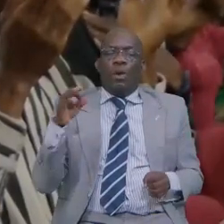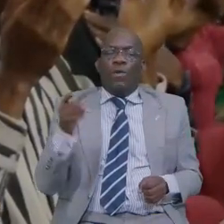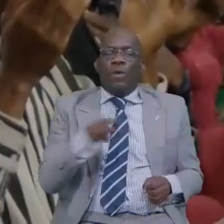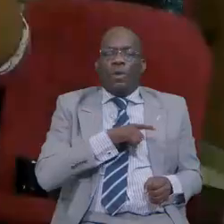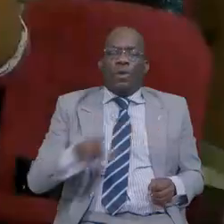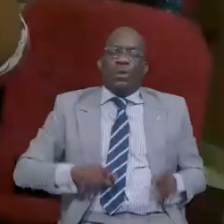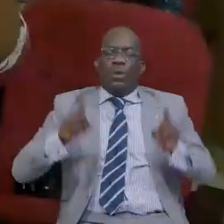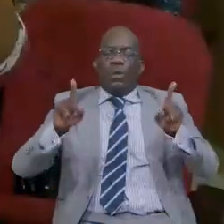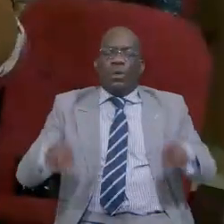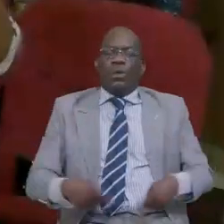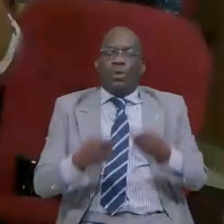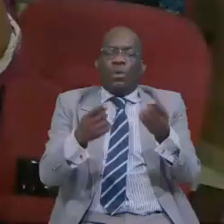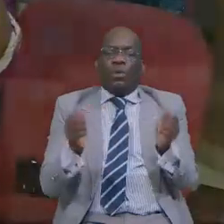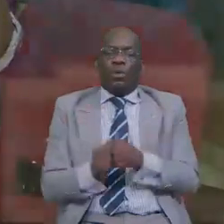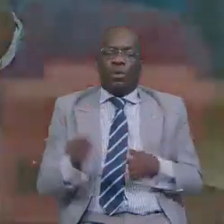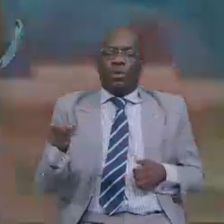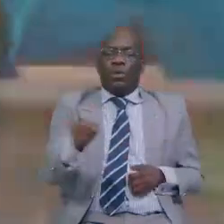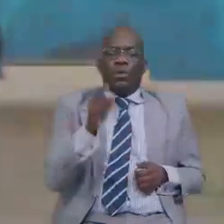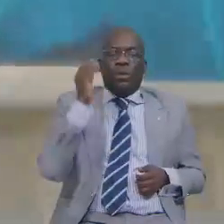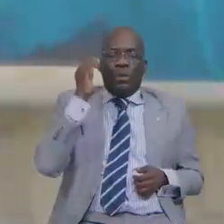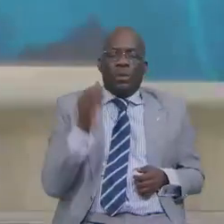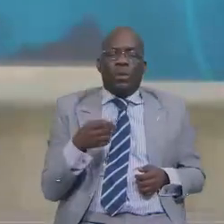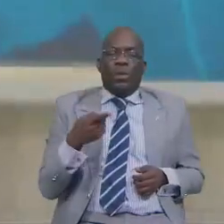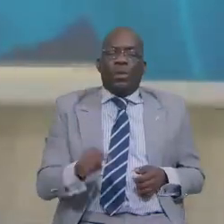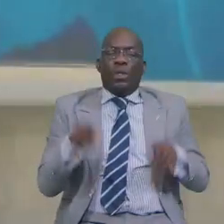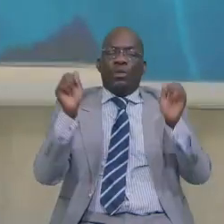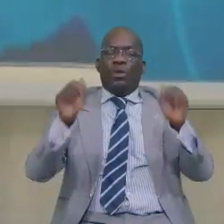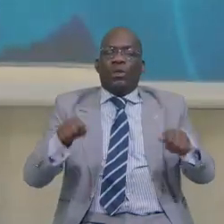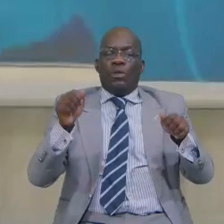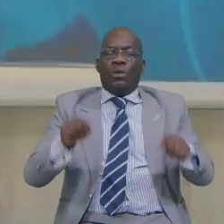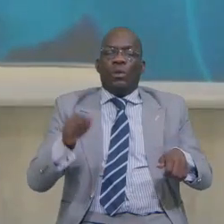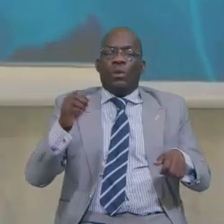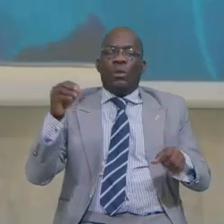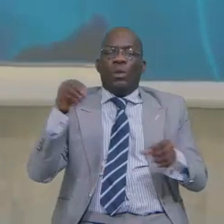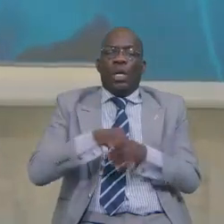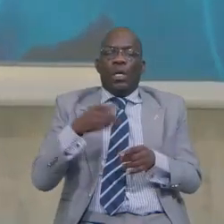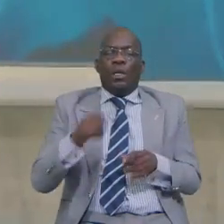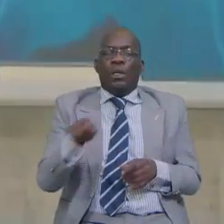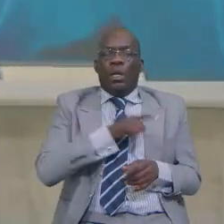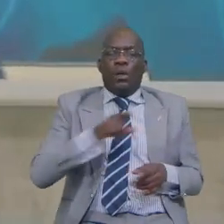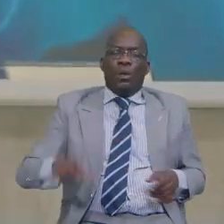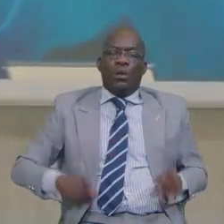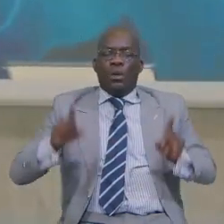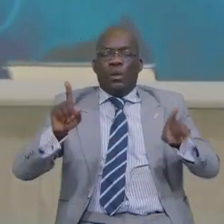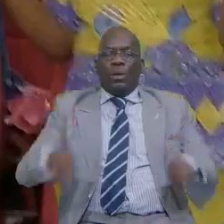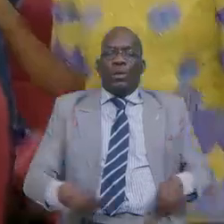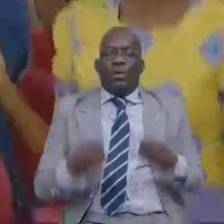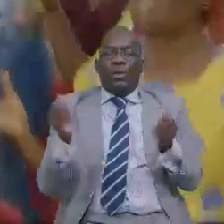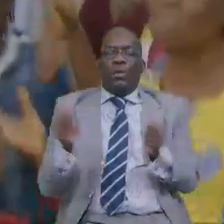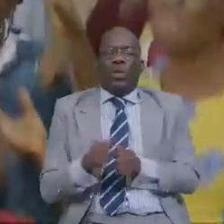go with you. And the possibilities in the Lord go with